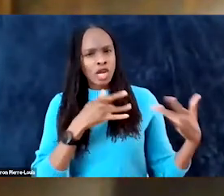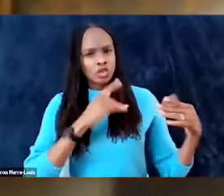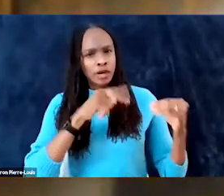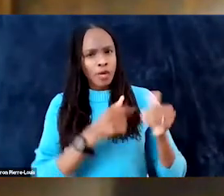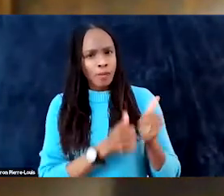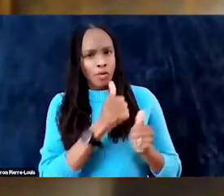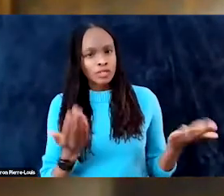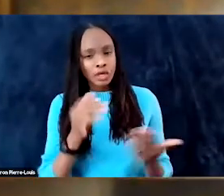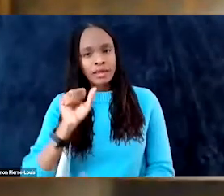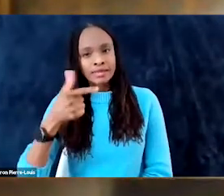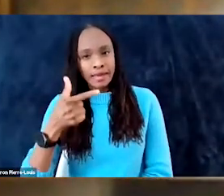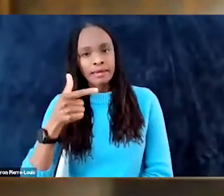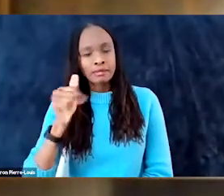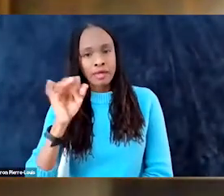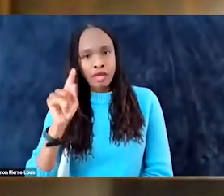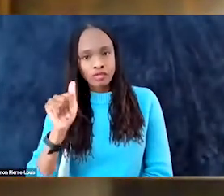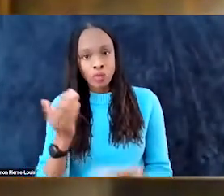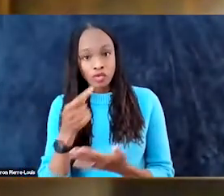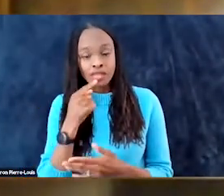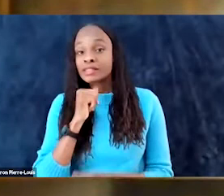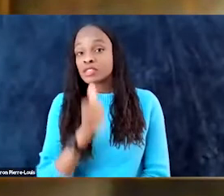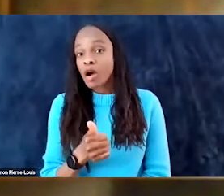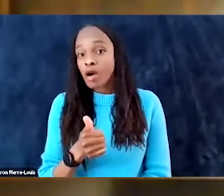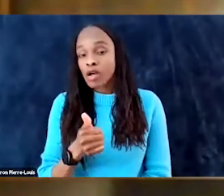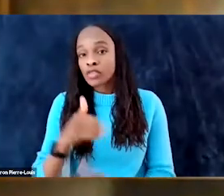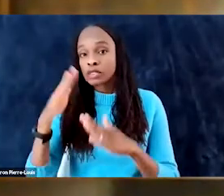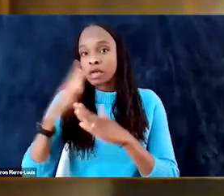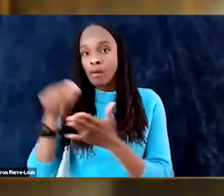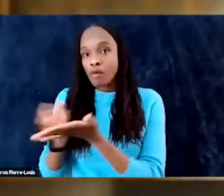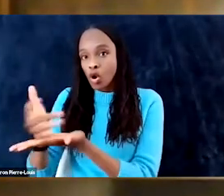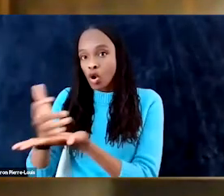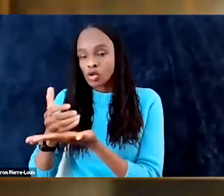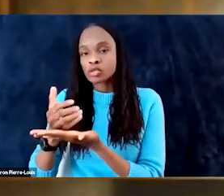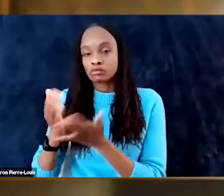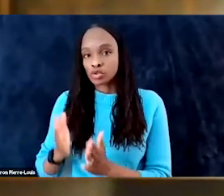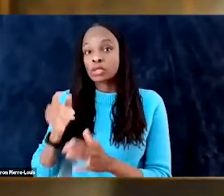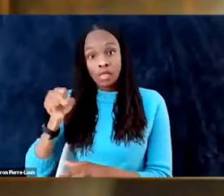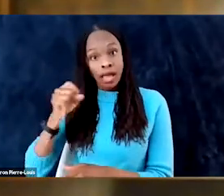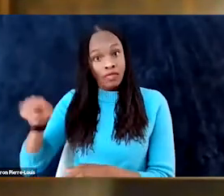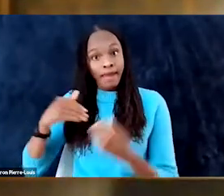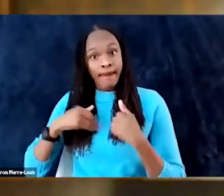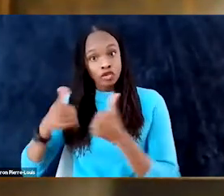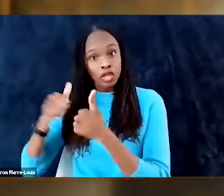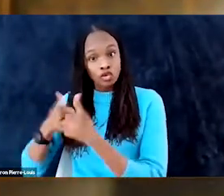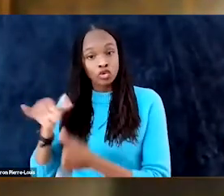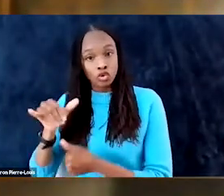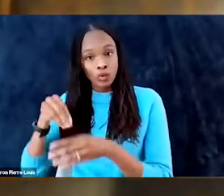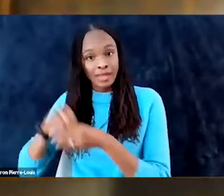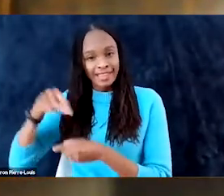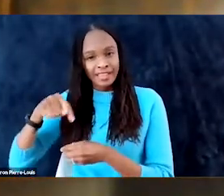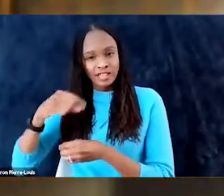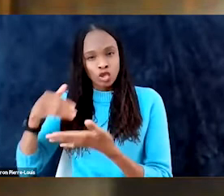is, as you say, not the top earners, although they too have their challenges in this new world, but the